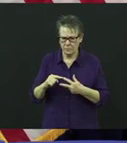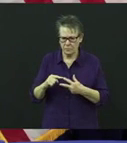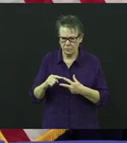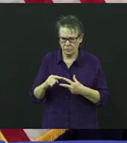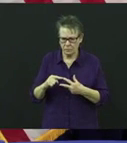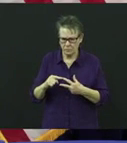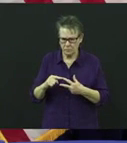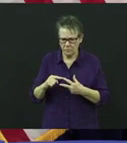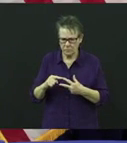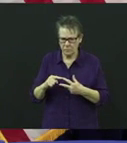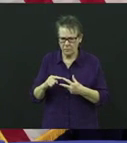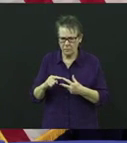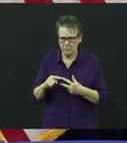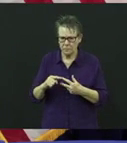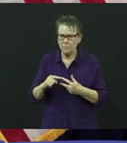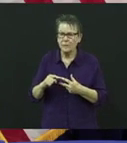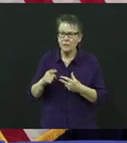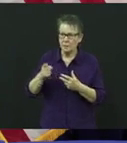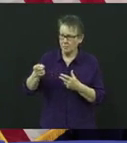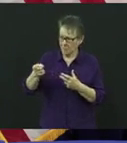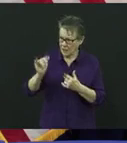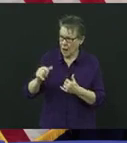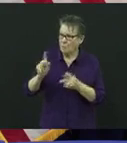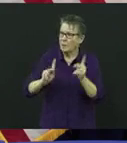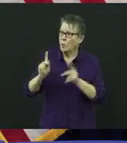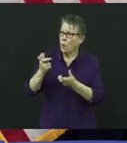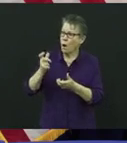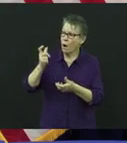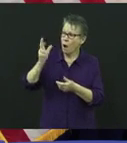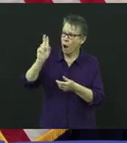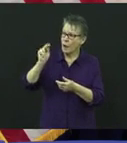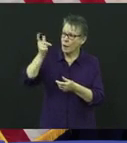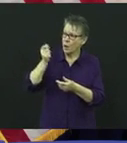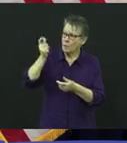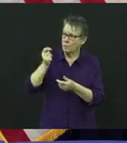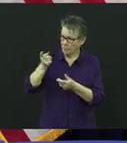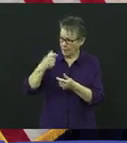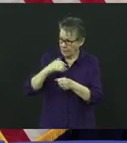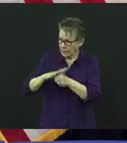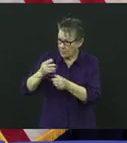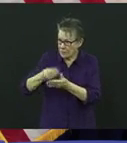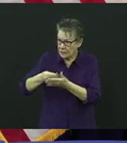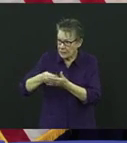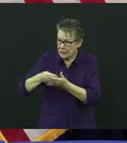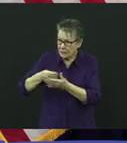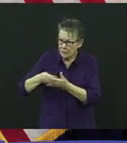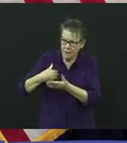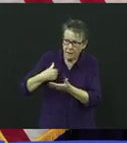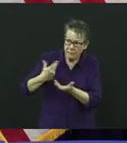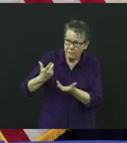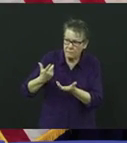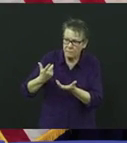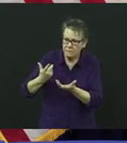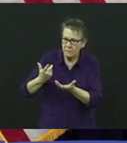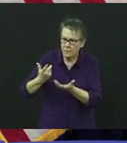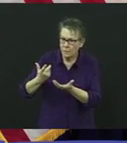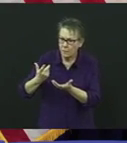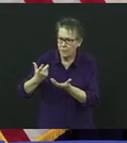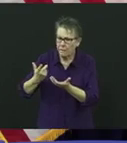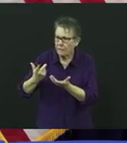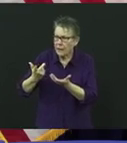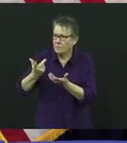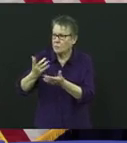unemployment funds have the resources to handle that demand? If not, what should Congress be doing? And then Elise Young's, if Trump urges